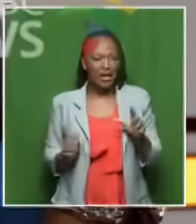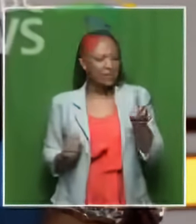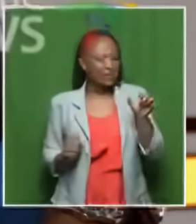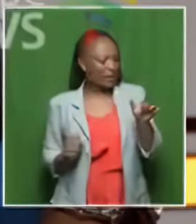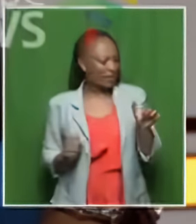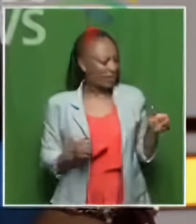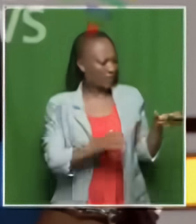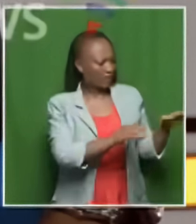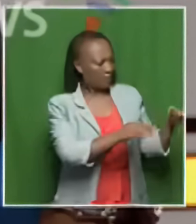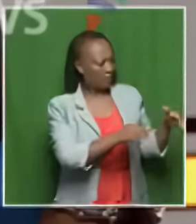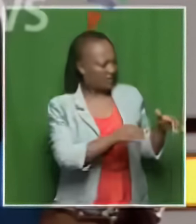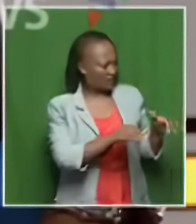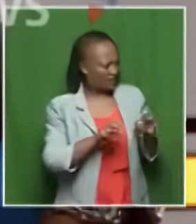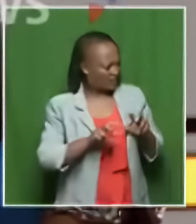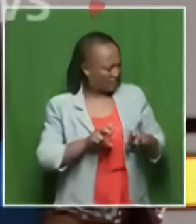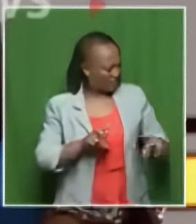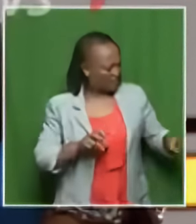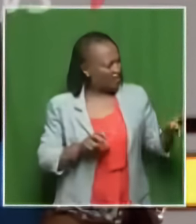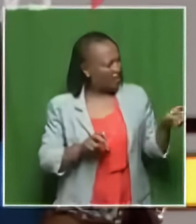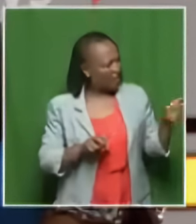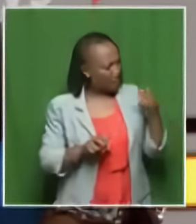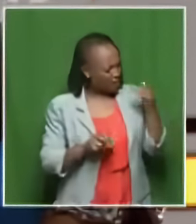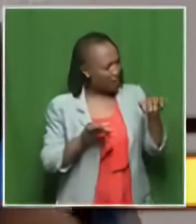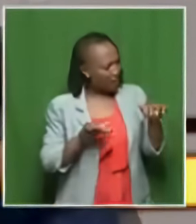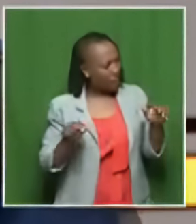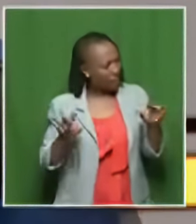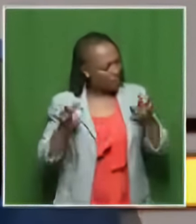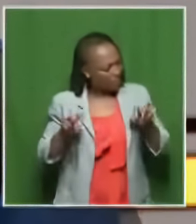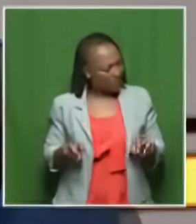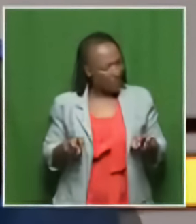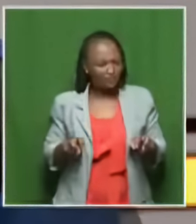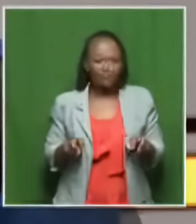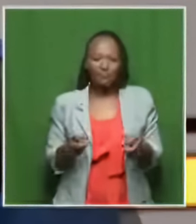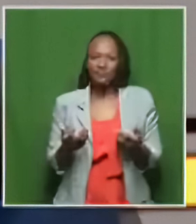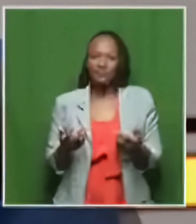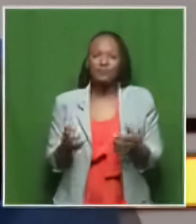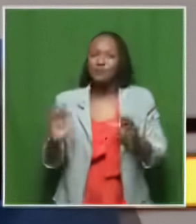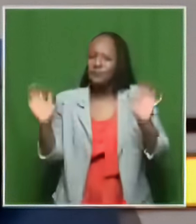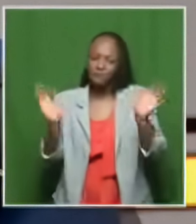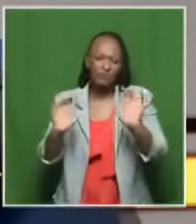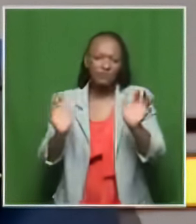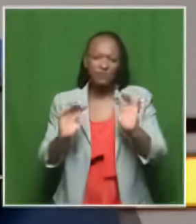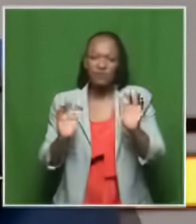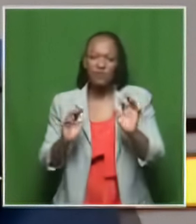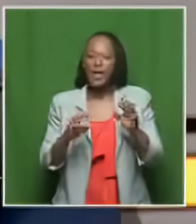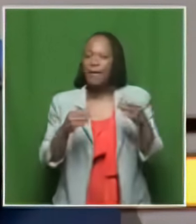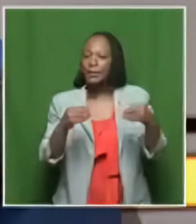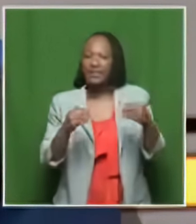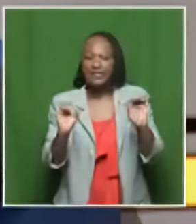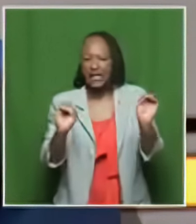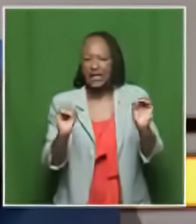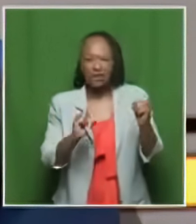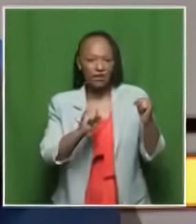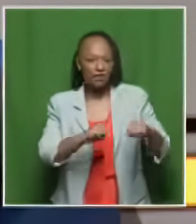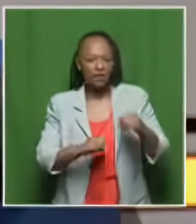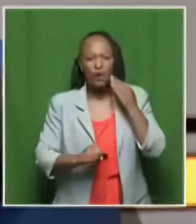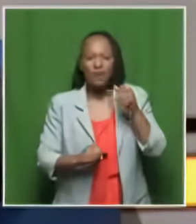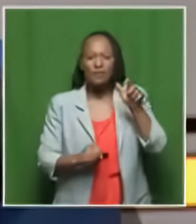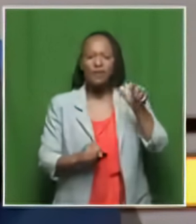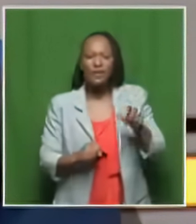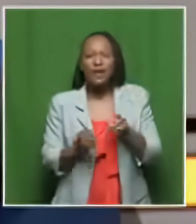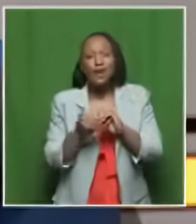DA. That was the closest I've been to white people. So I've never done a business deal with a white